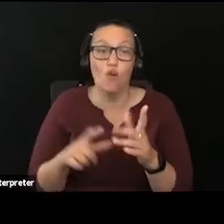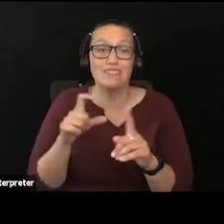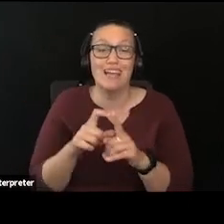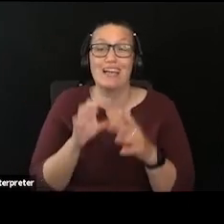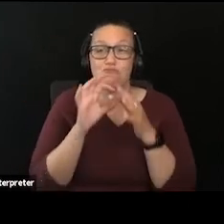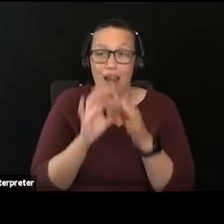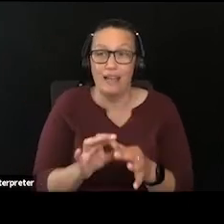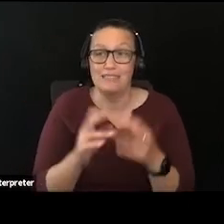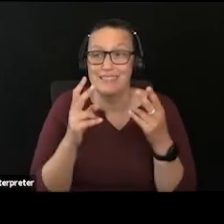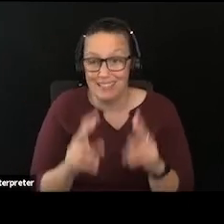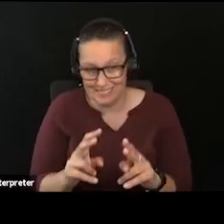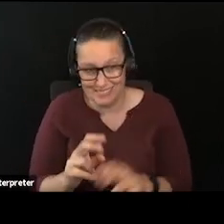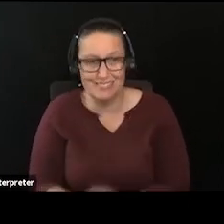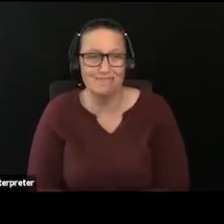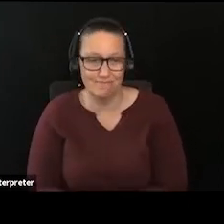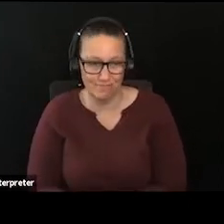death,